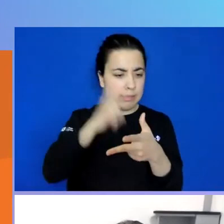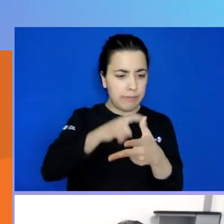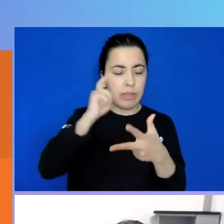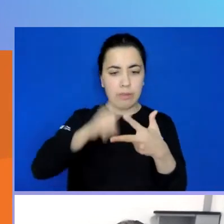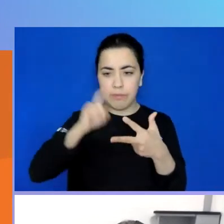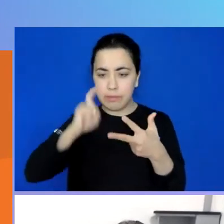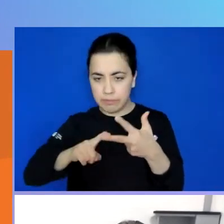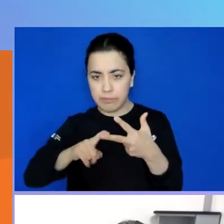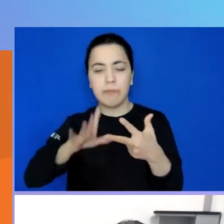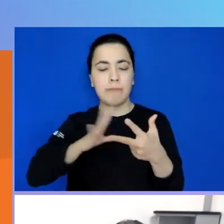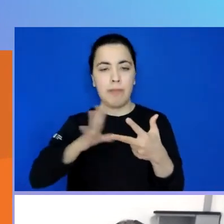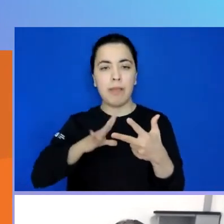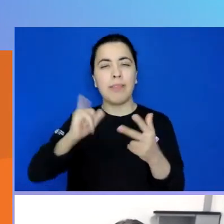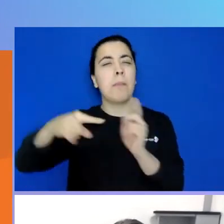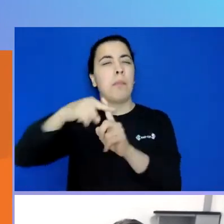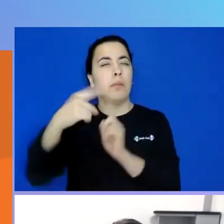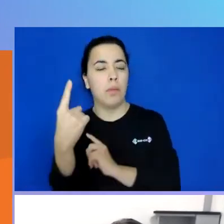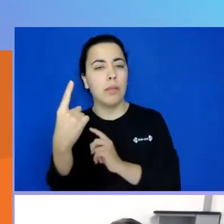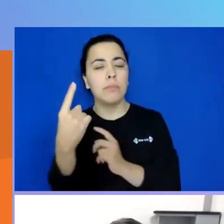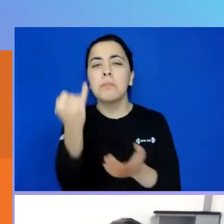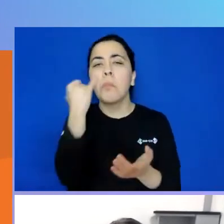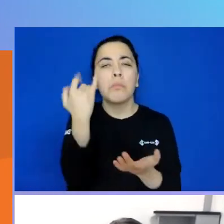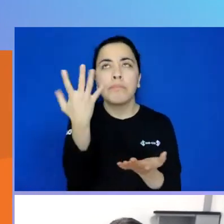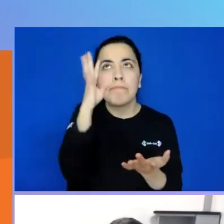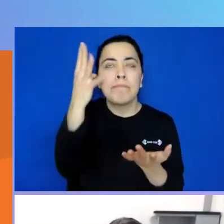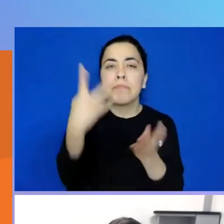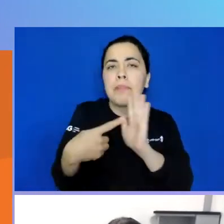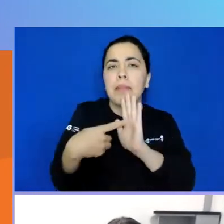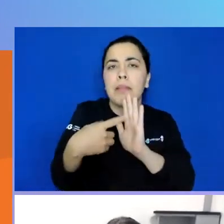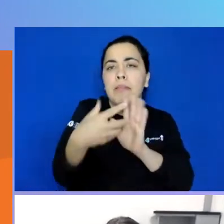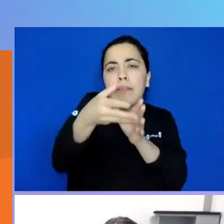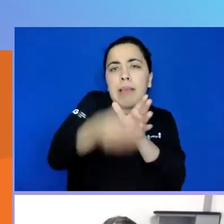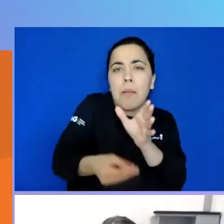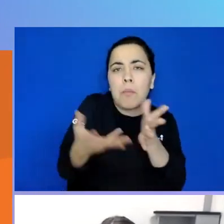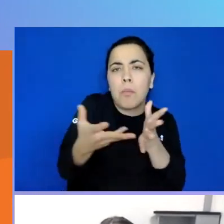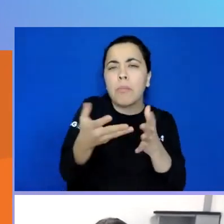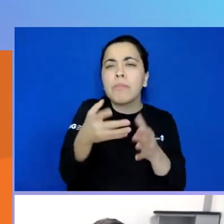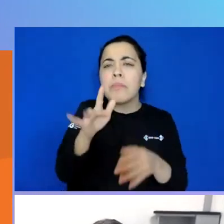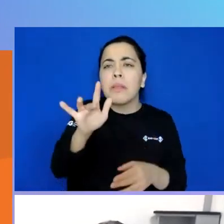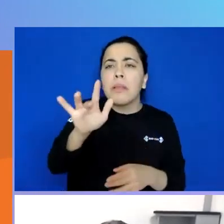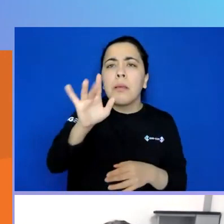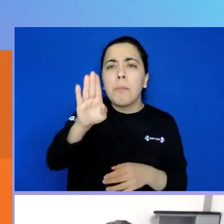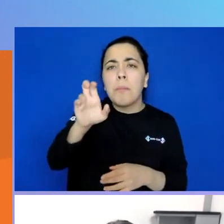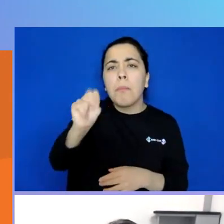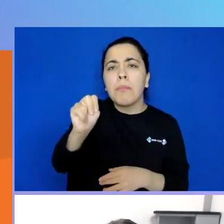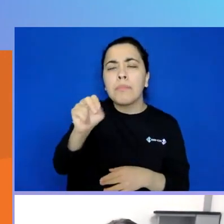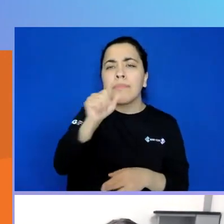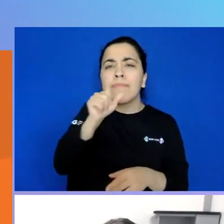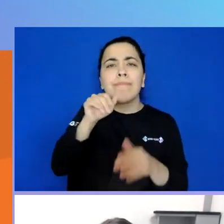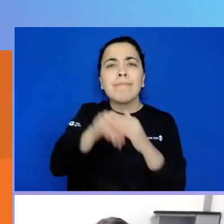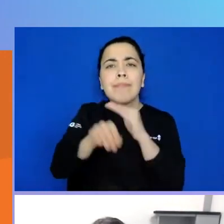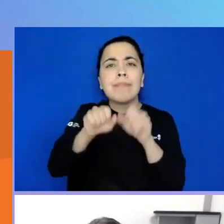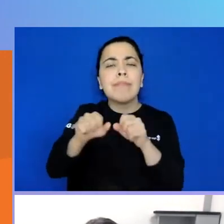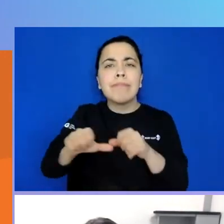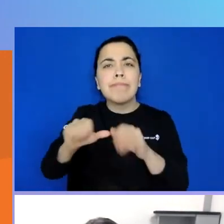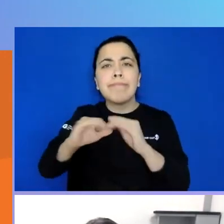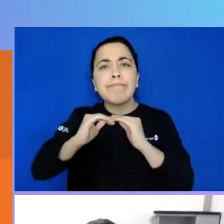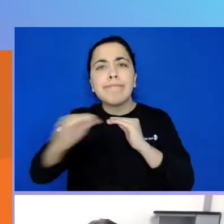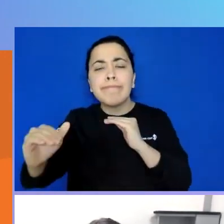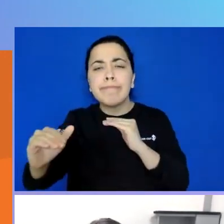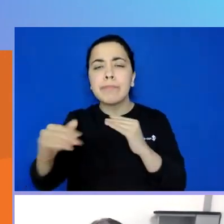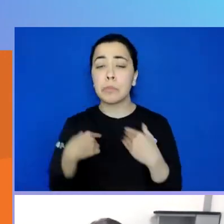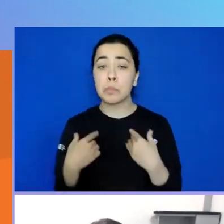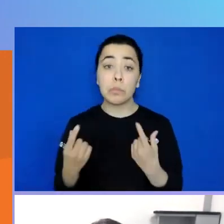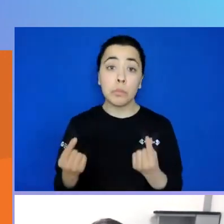might say the gap is that buttons don't have accessible names consistently. So a concrete step to meet that